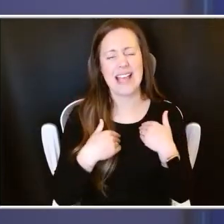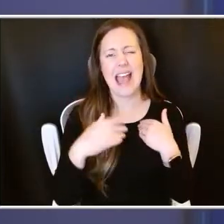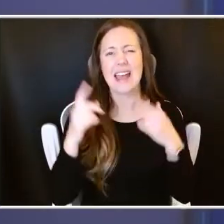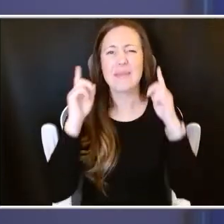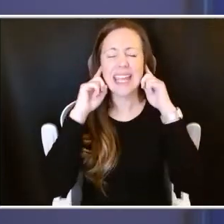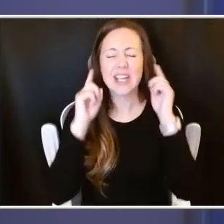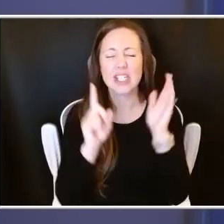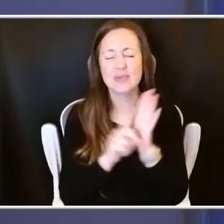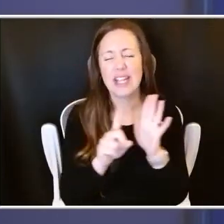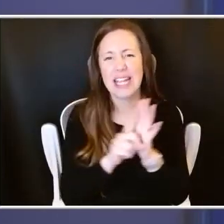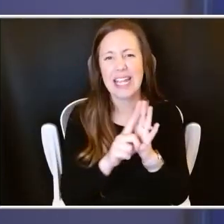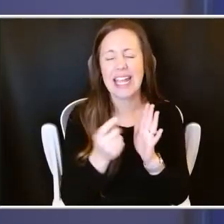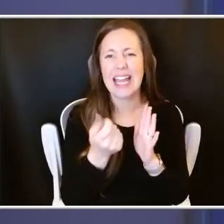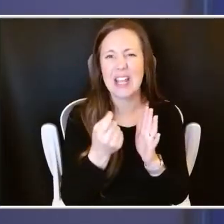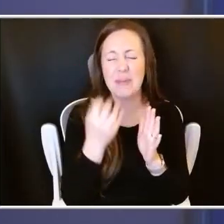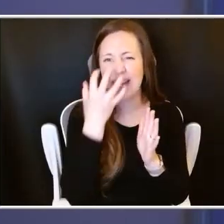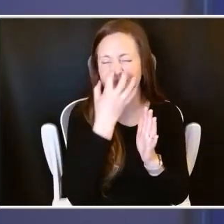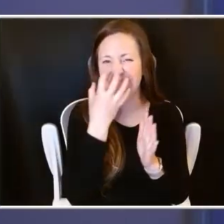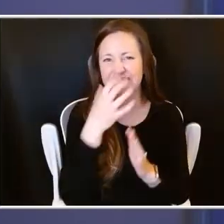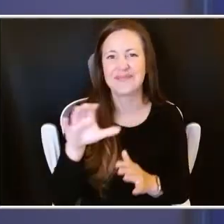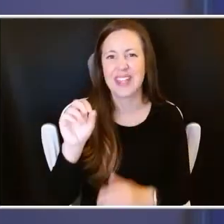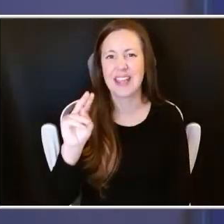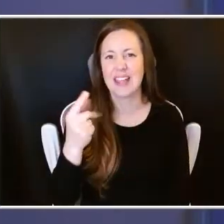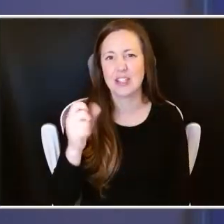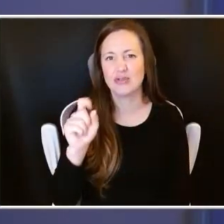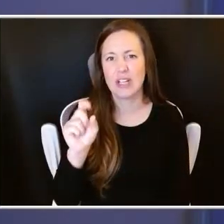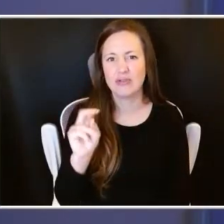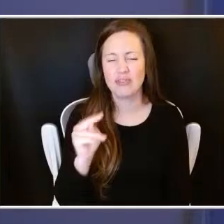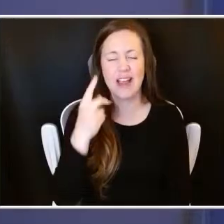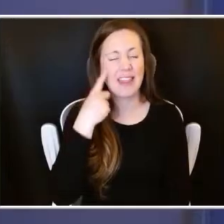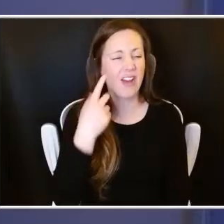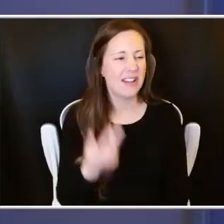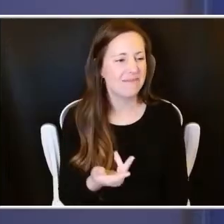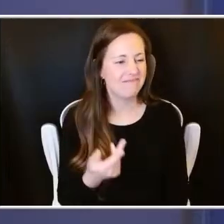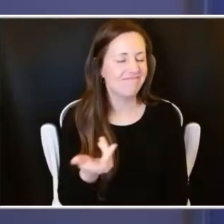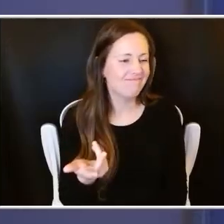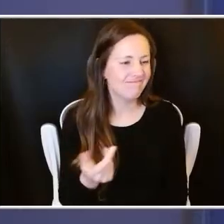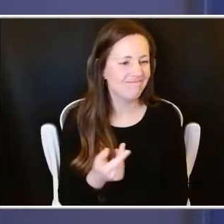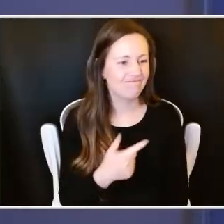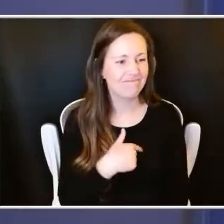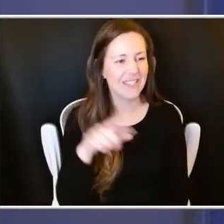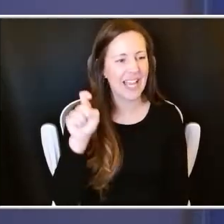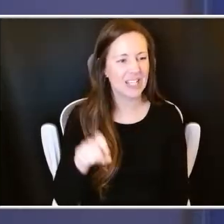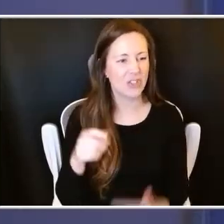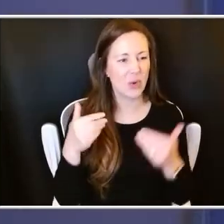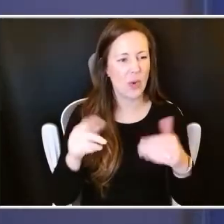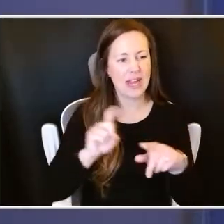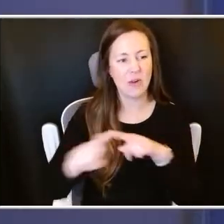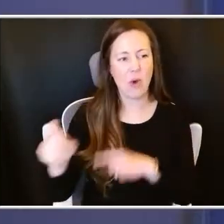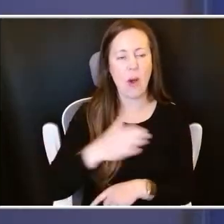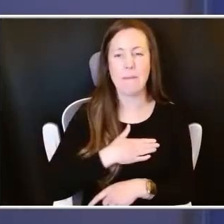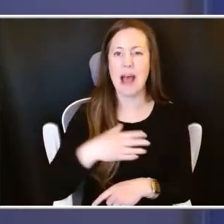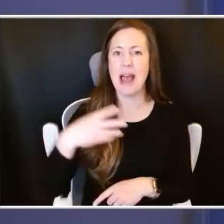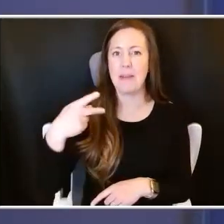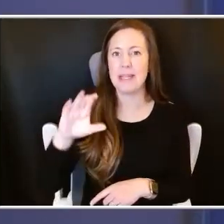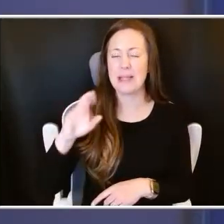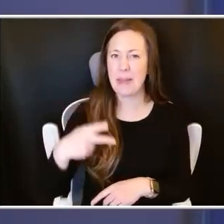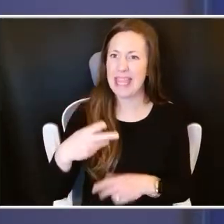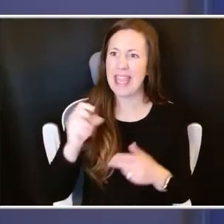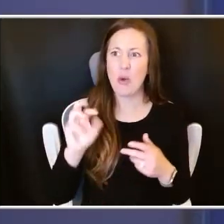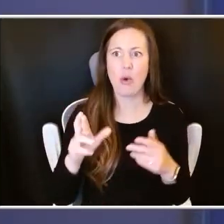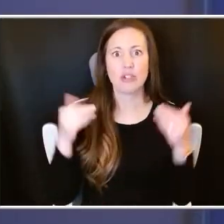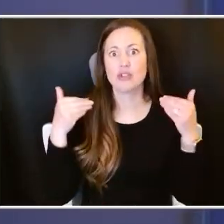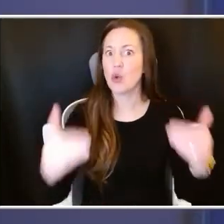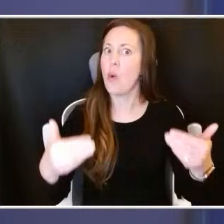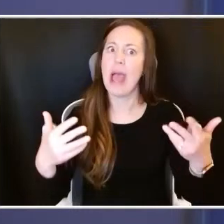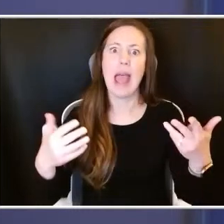sinus congestion, and I thought, okay, do I call my primary care doctor and have him give me something, or just wing it? And normally